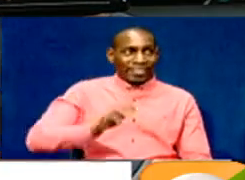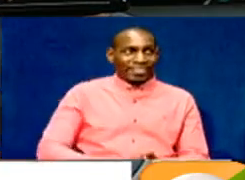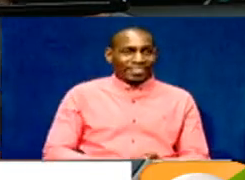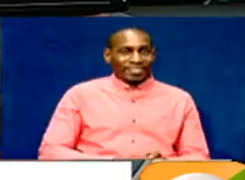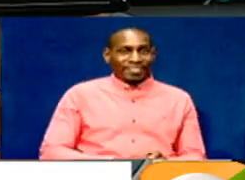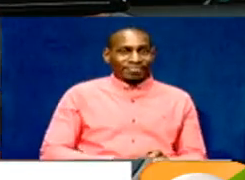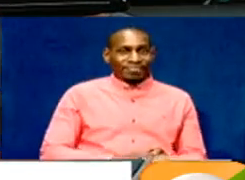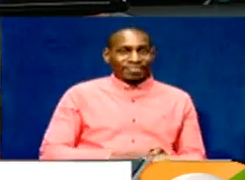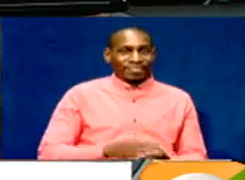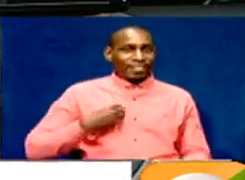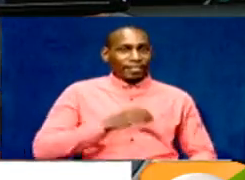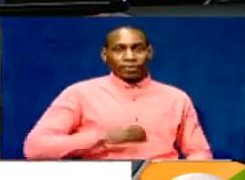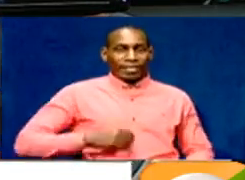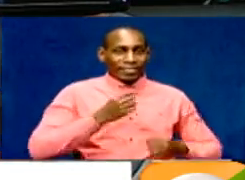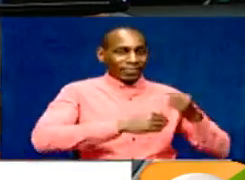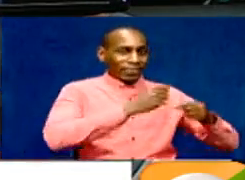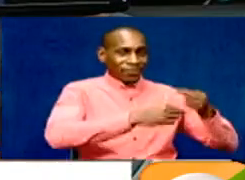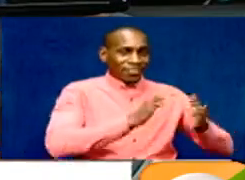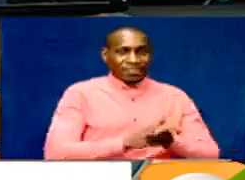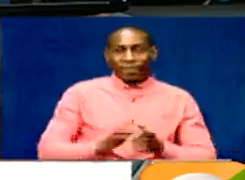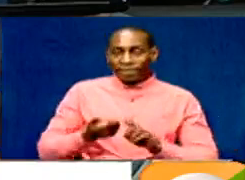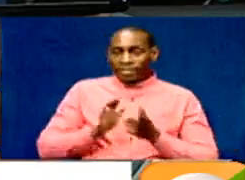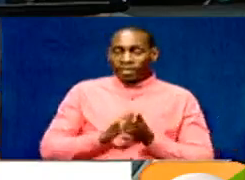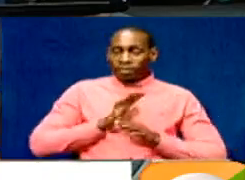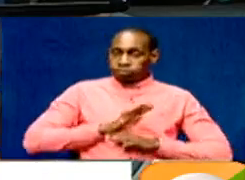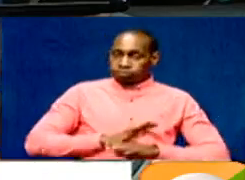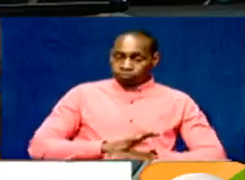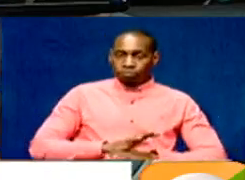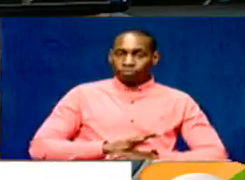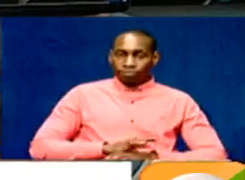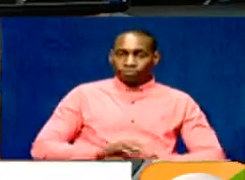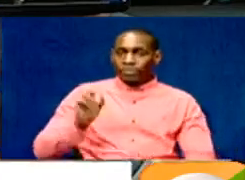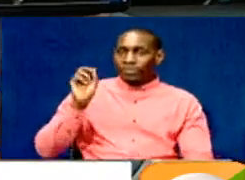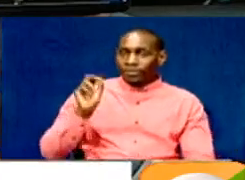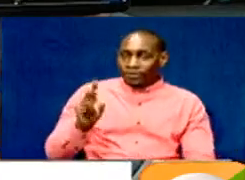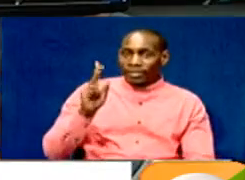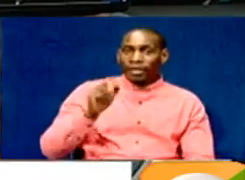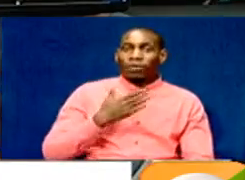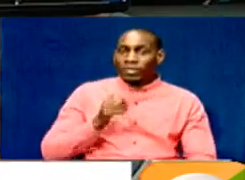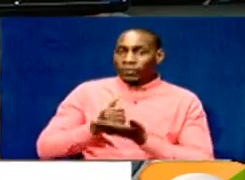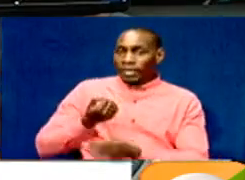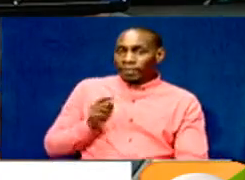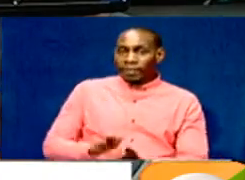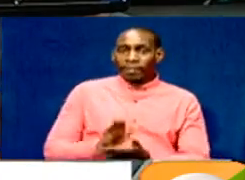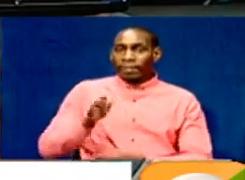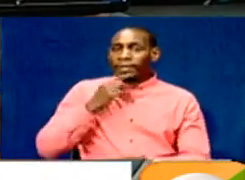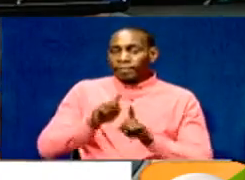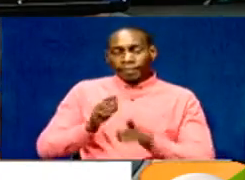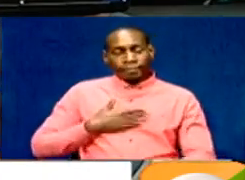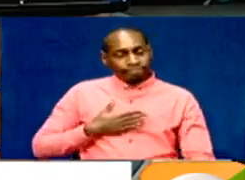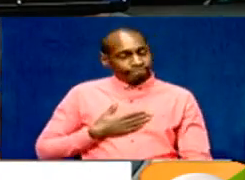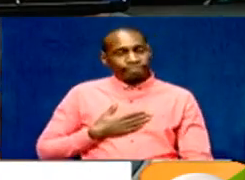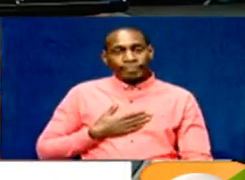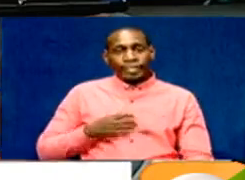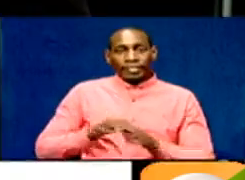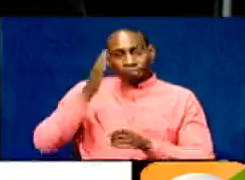ahead. Let me like compose myself for a second. Okay. I'm gonna get to this. Let me help her. To me, you're a brother. And